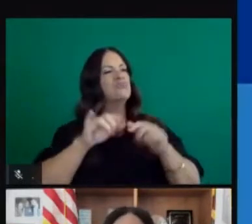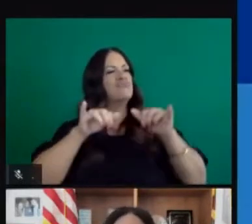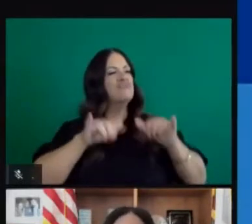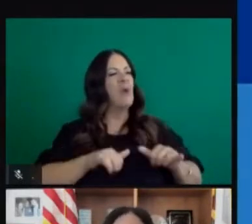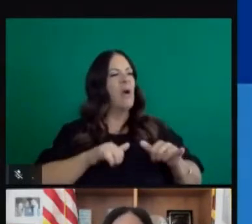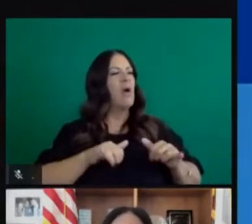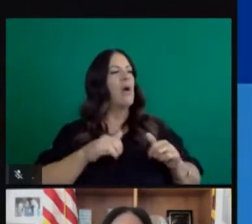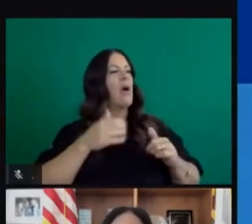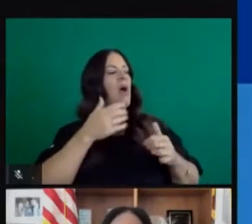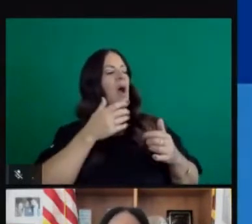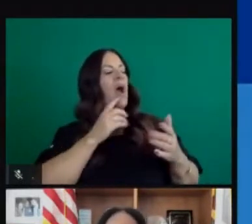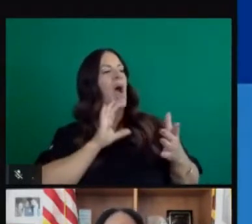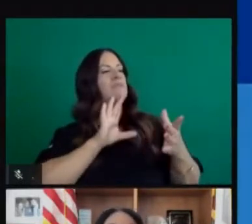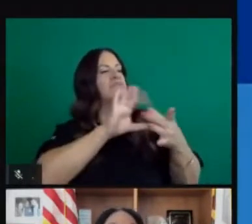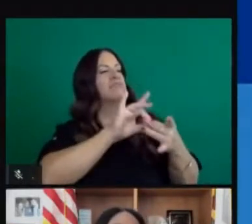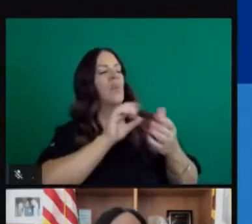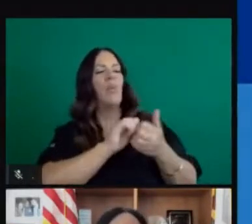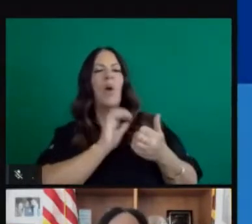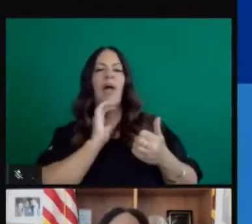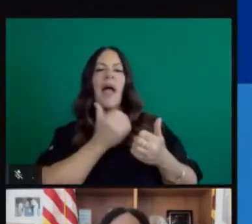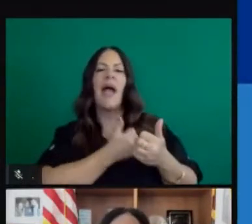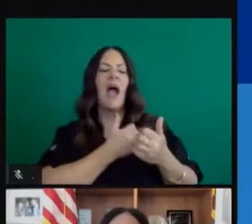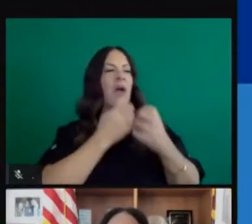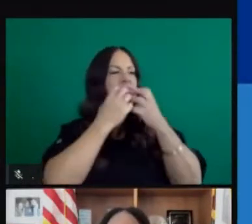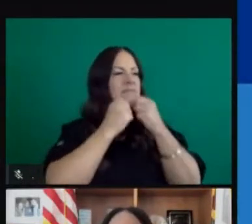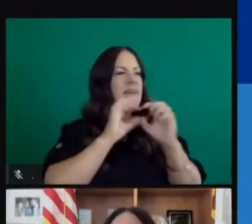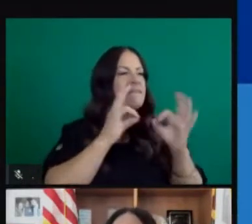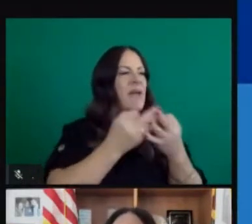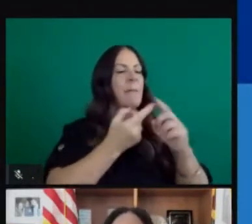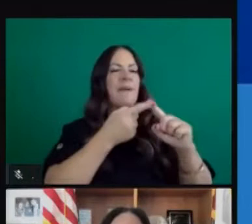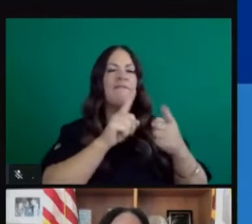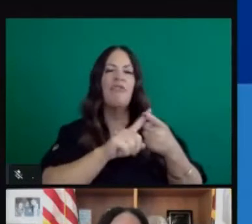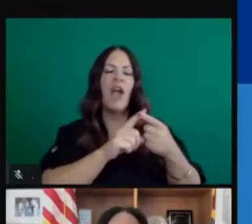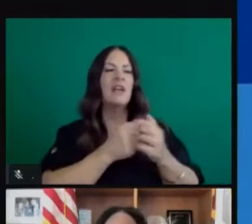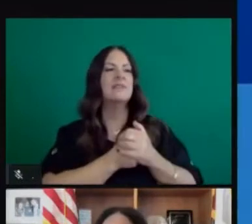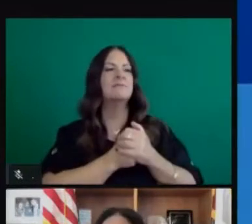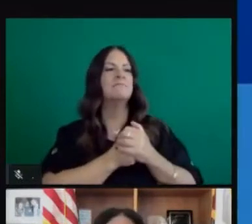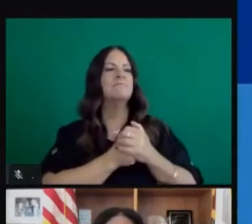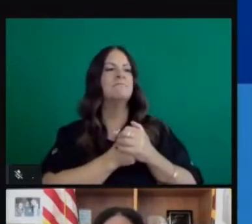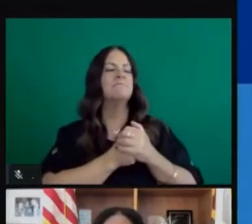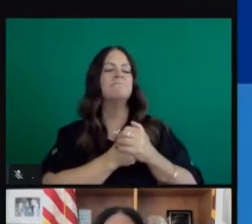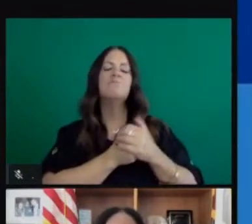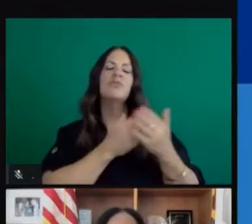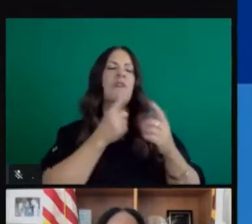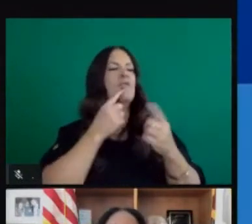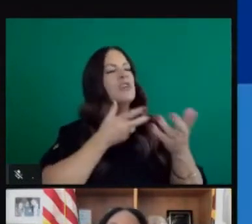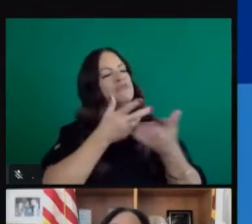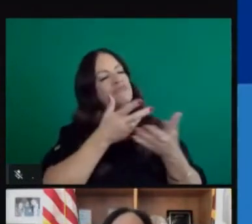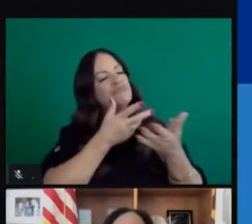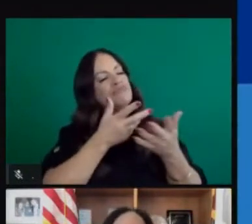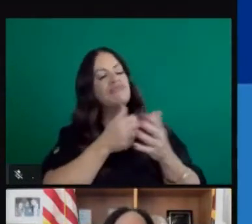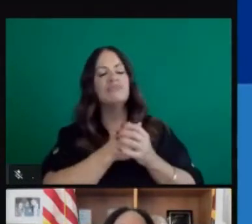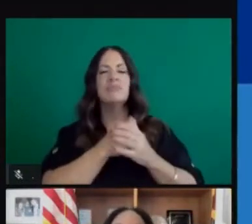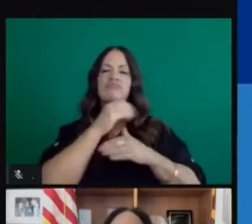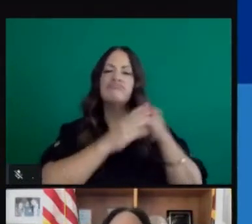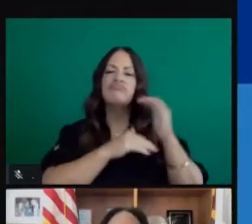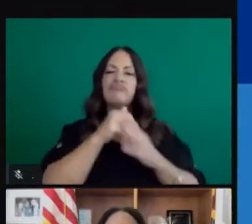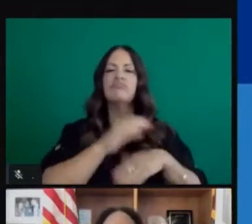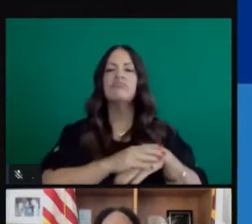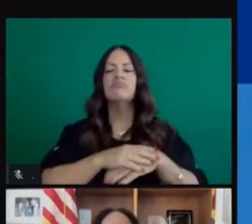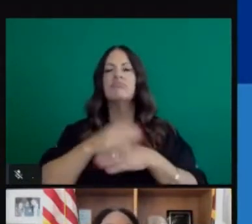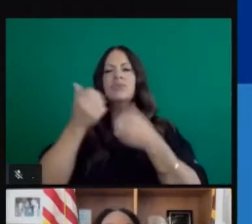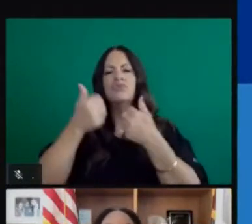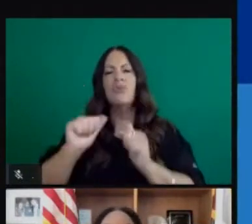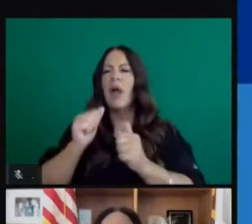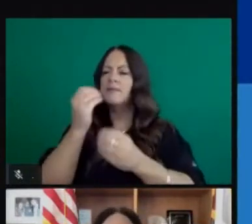trusted relationships. Be kind to your body, right? Eat well, do that regular sleep, minimize